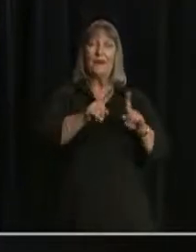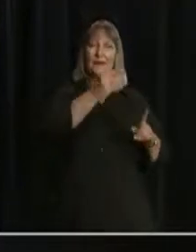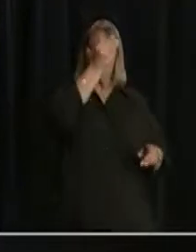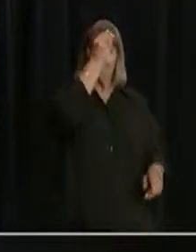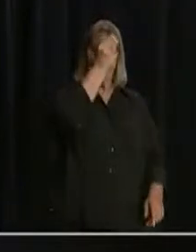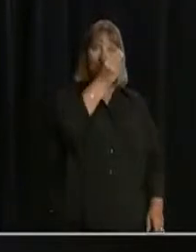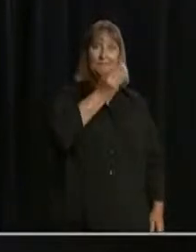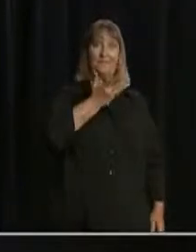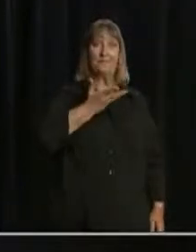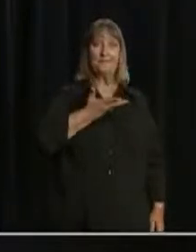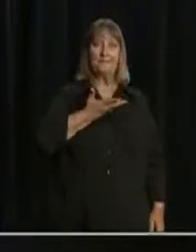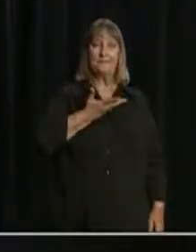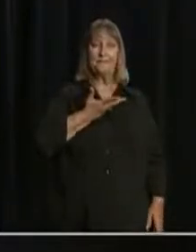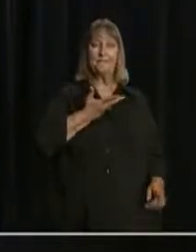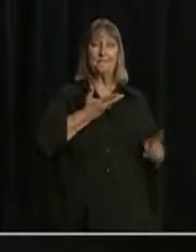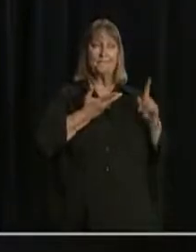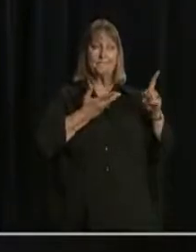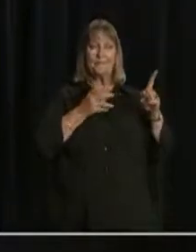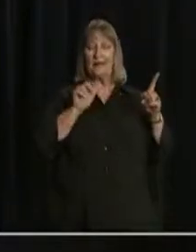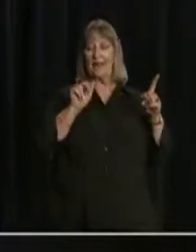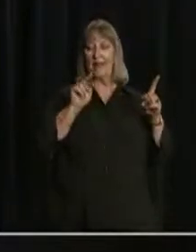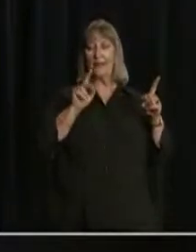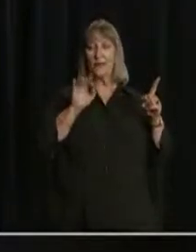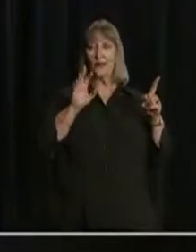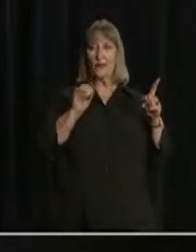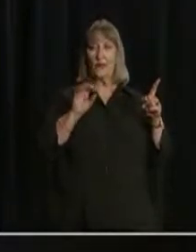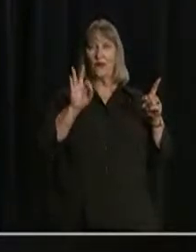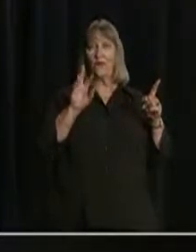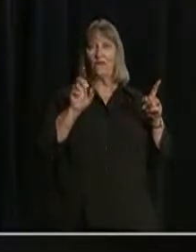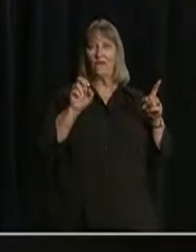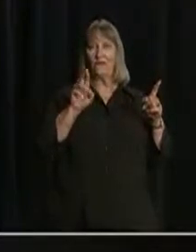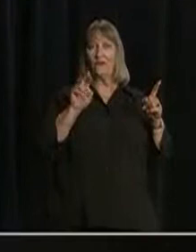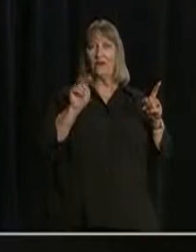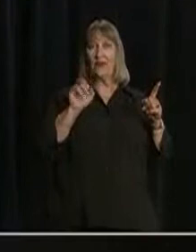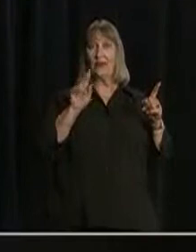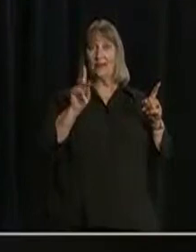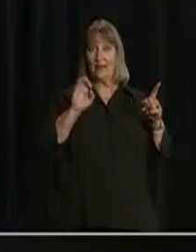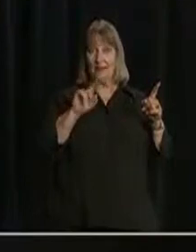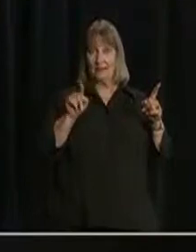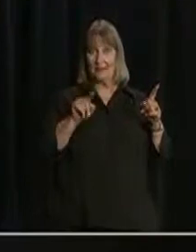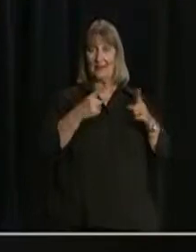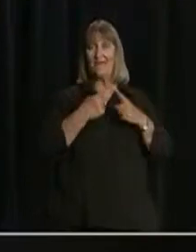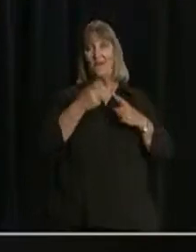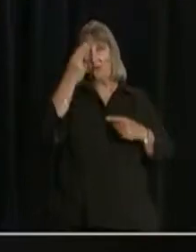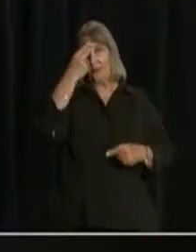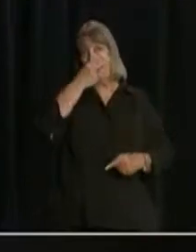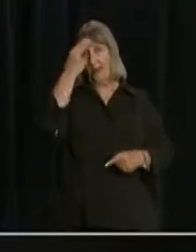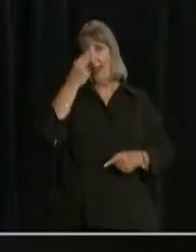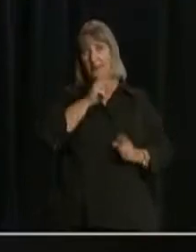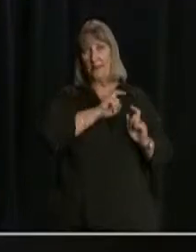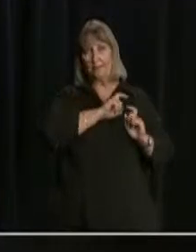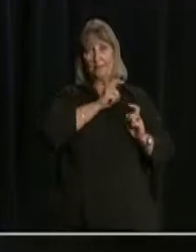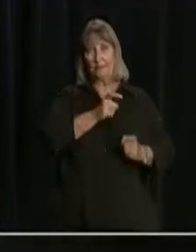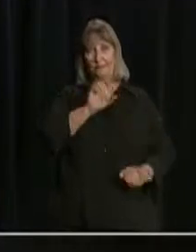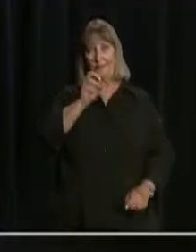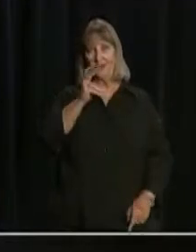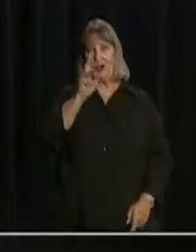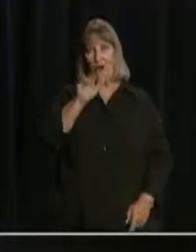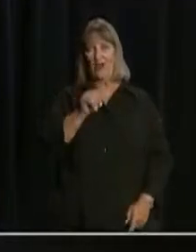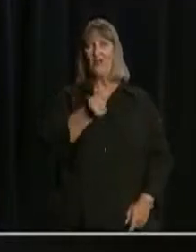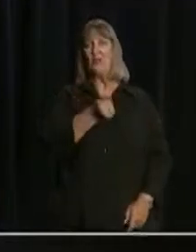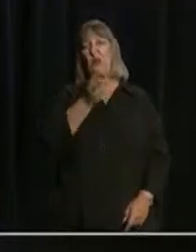by Antonio Fernandez, who's the CEO of Catholic Charities, that they are receiving a few